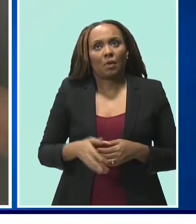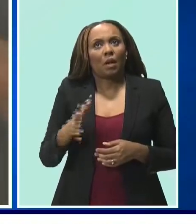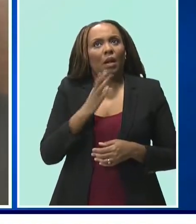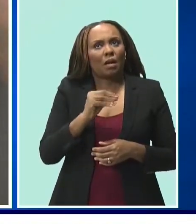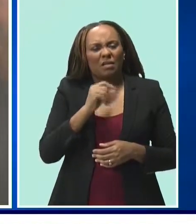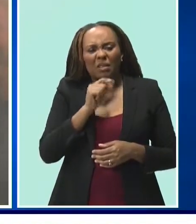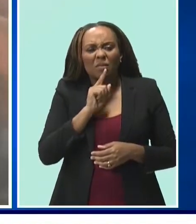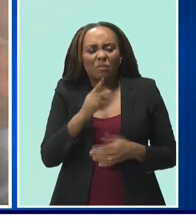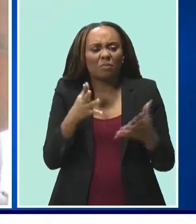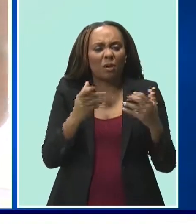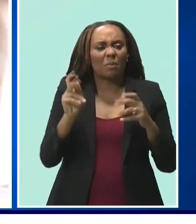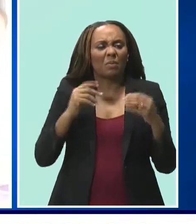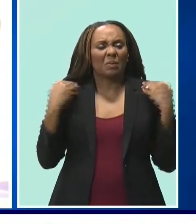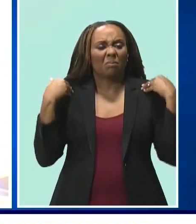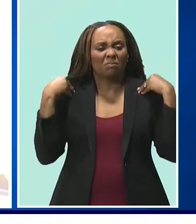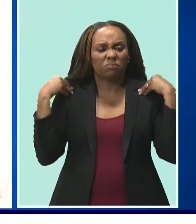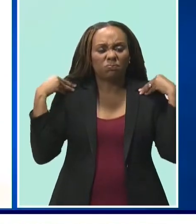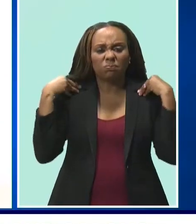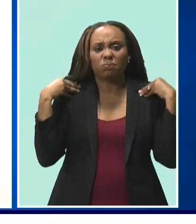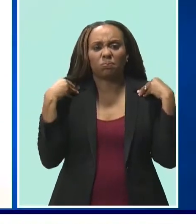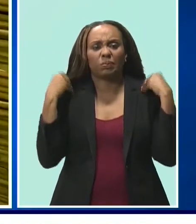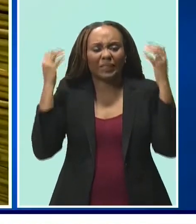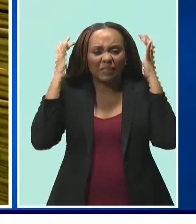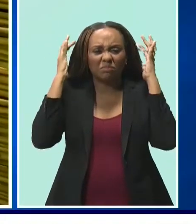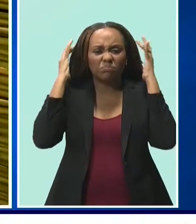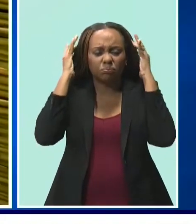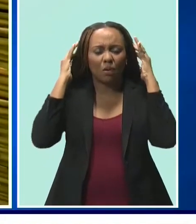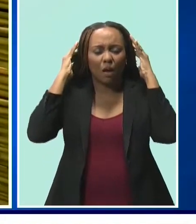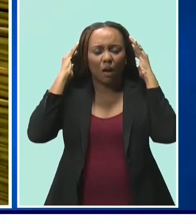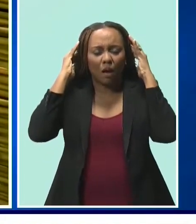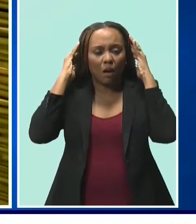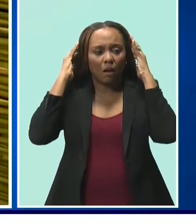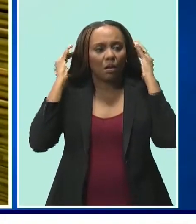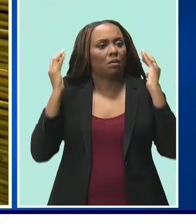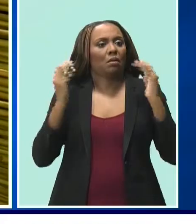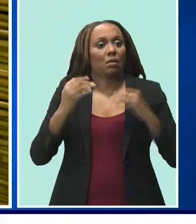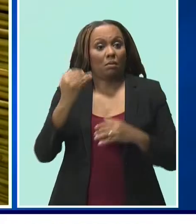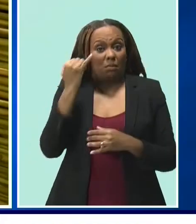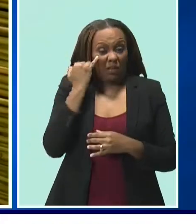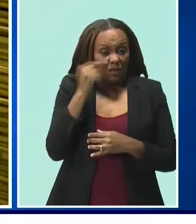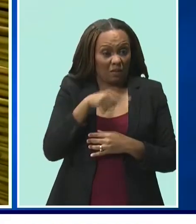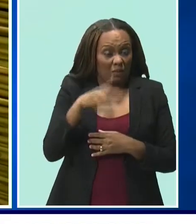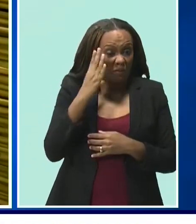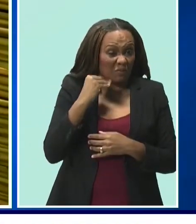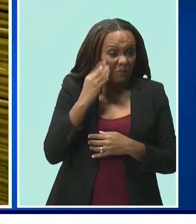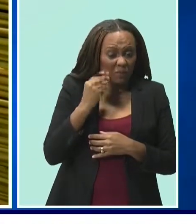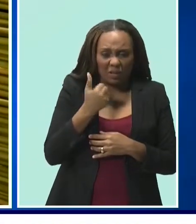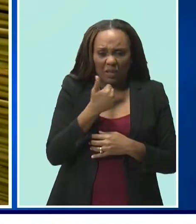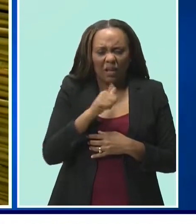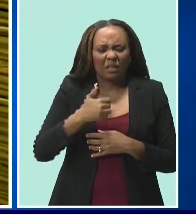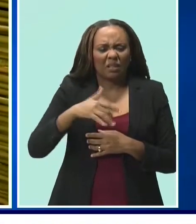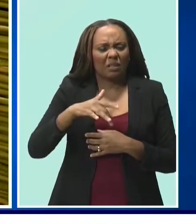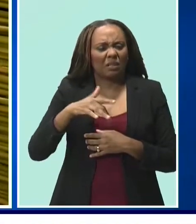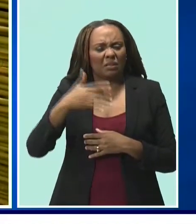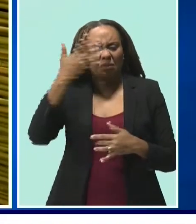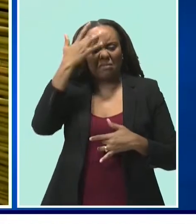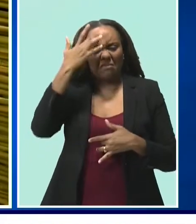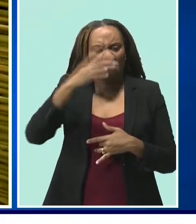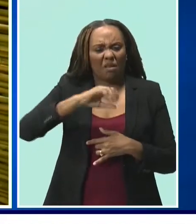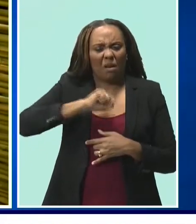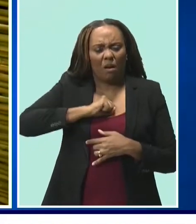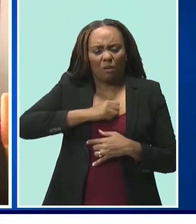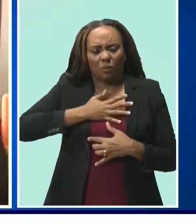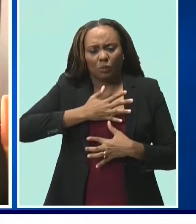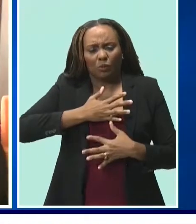time. Customers should be asked to be upfront about if they have experienced any symptoms connected to COVID-19 within the past